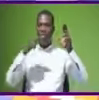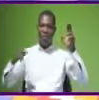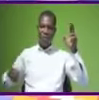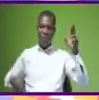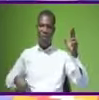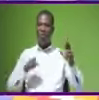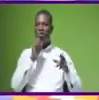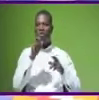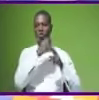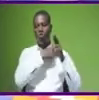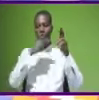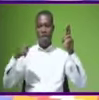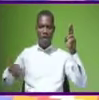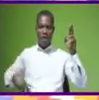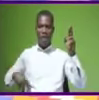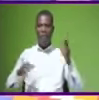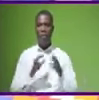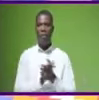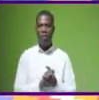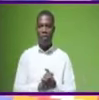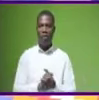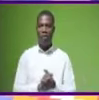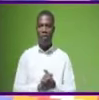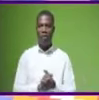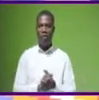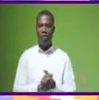Philadelphia. Adesekonkron.